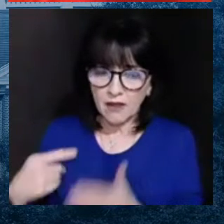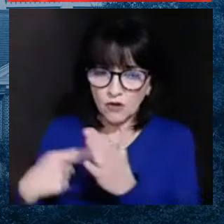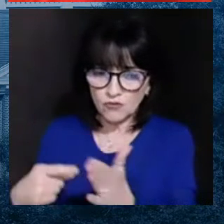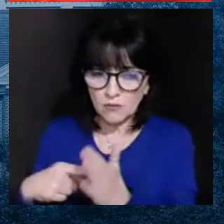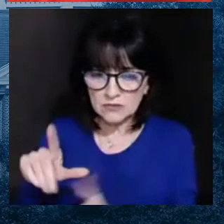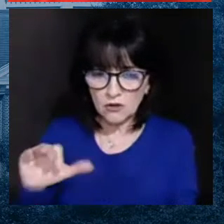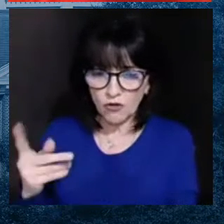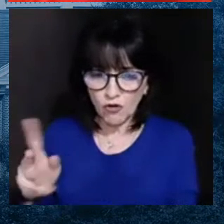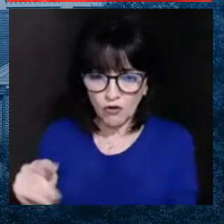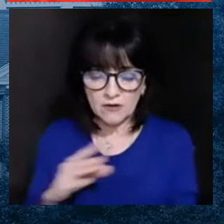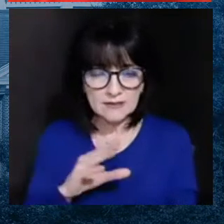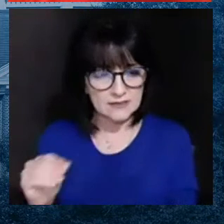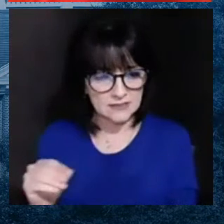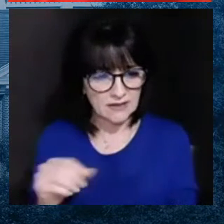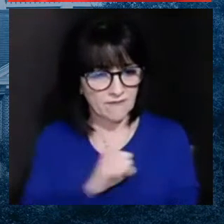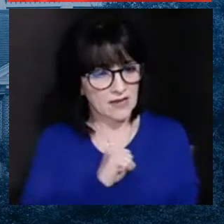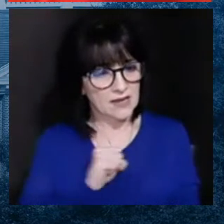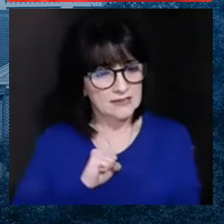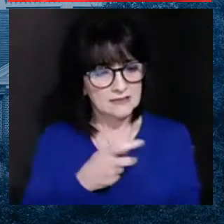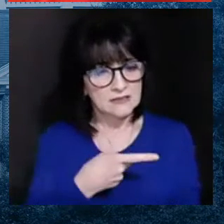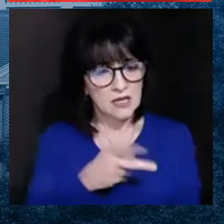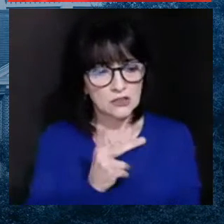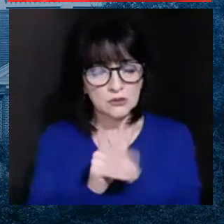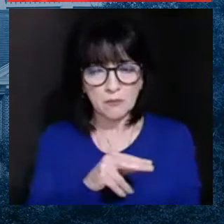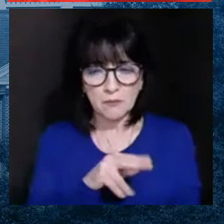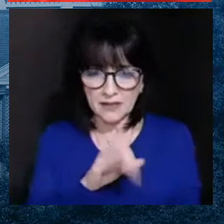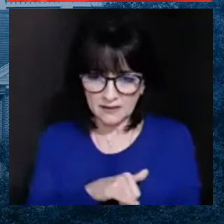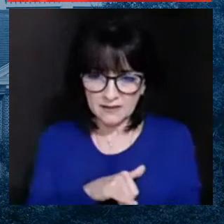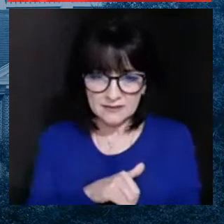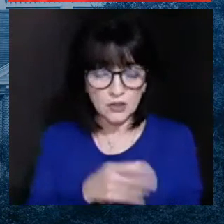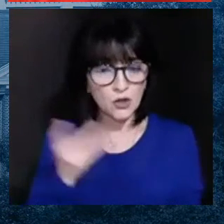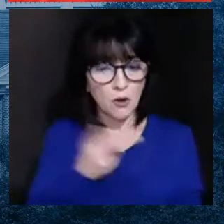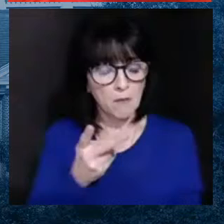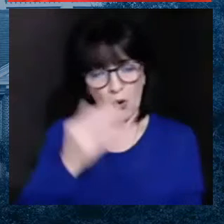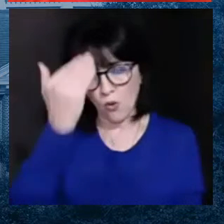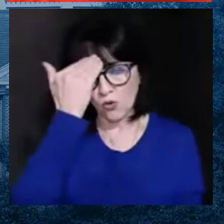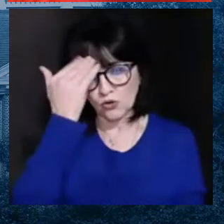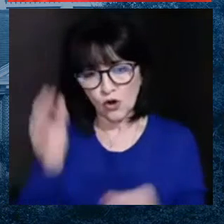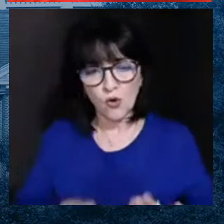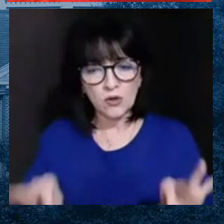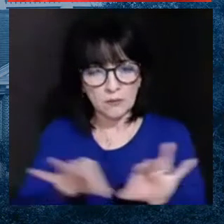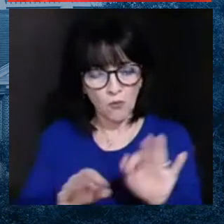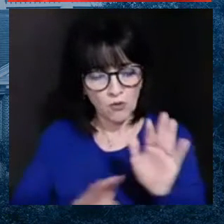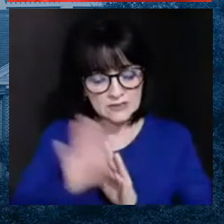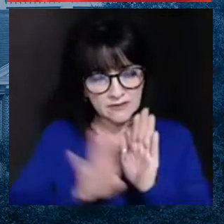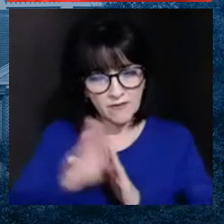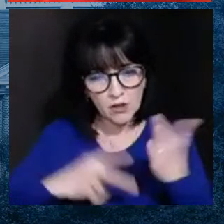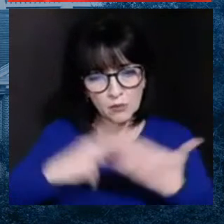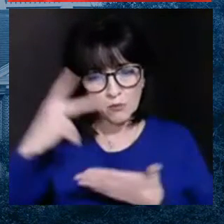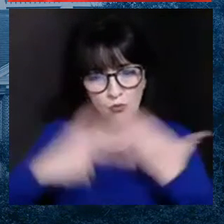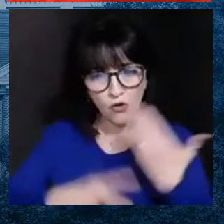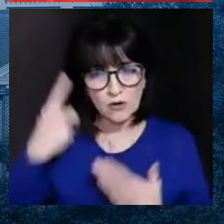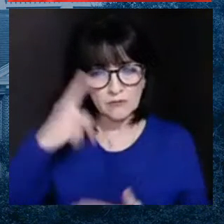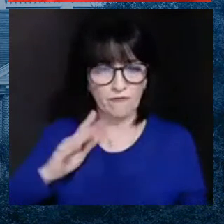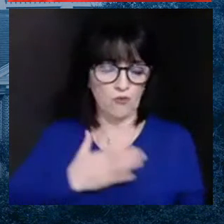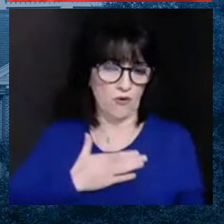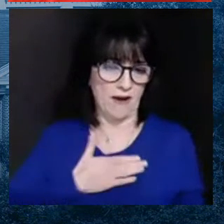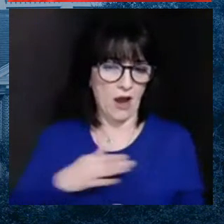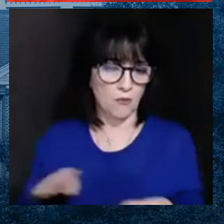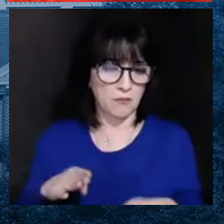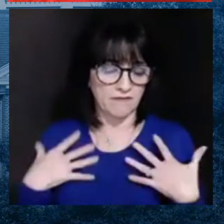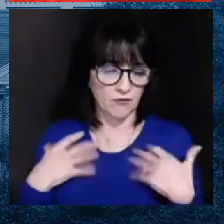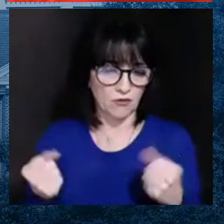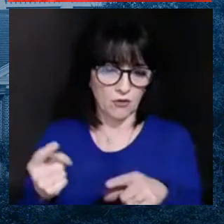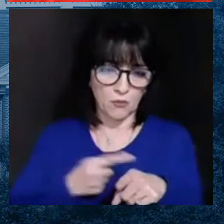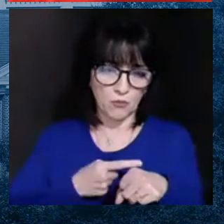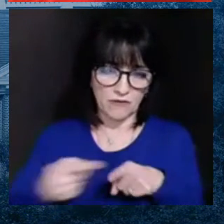to celebrate excellence in service delivery for our school behavioral health professionals. Thank you very